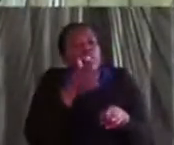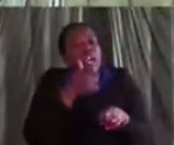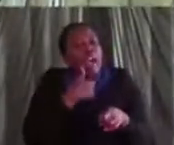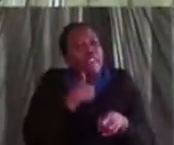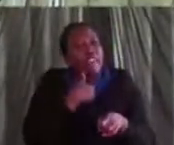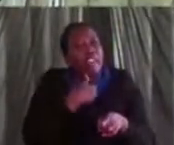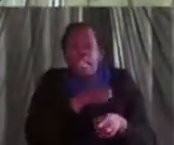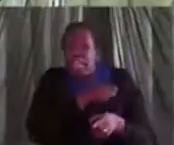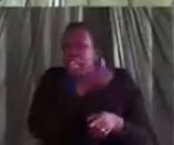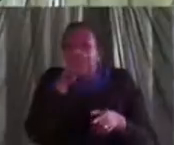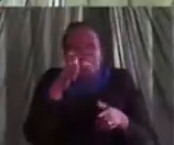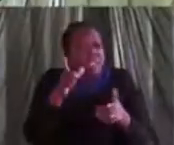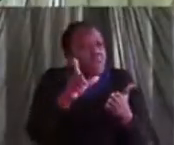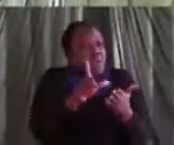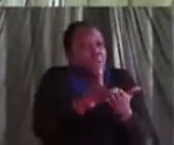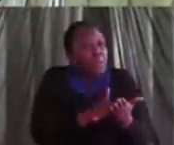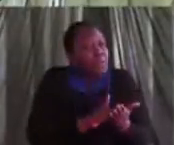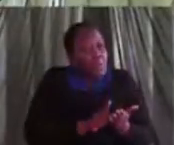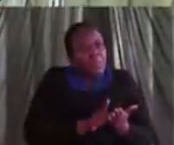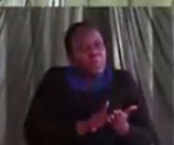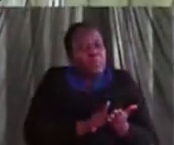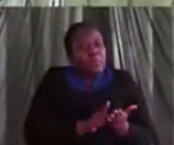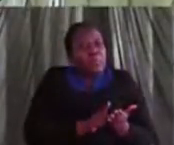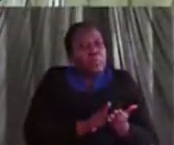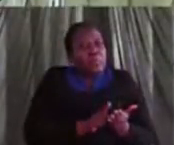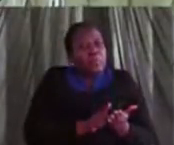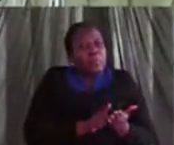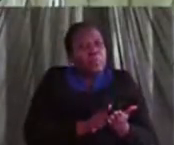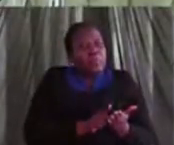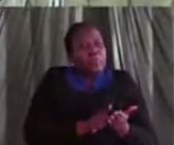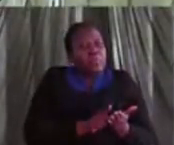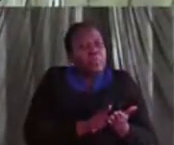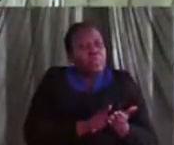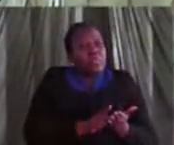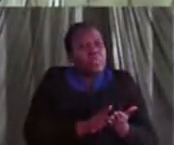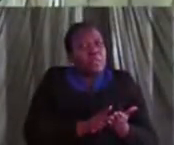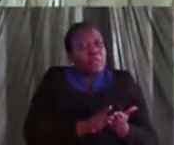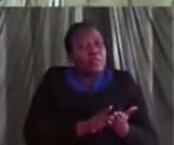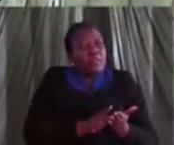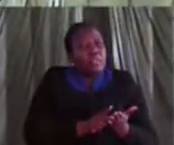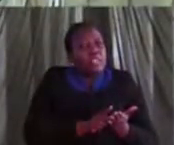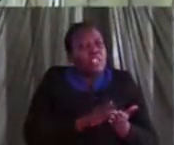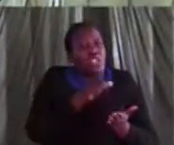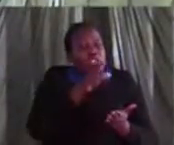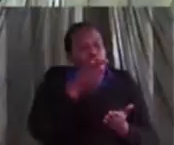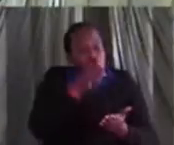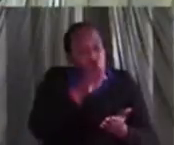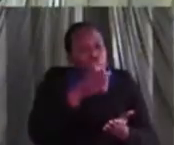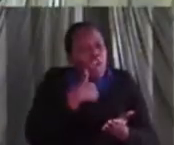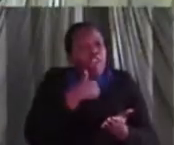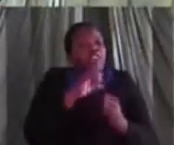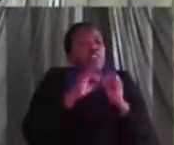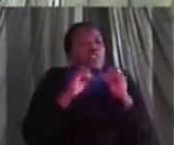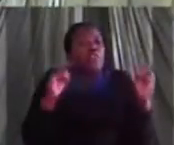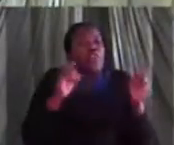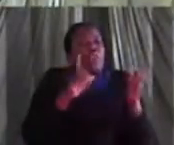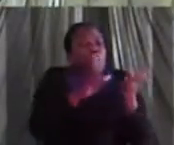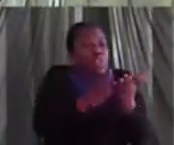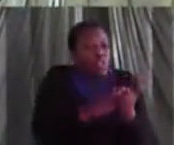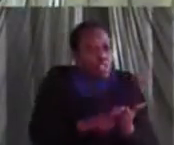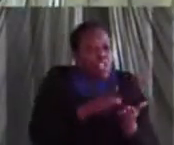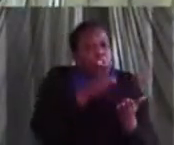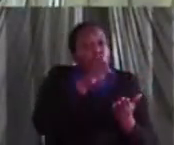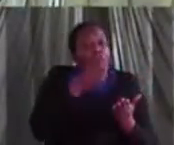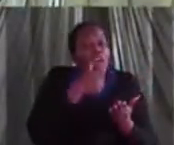loan, because I would imagine probably it's a loan or a mortgage that you've taken, yes, worth that amount of money. Yes. Your income has not been indicated.